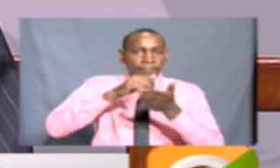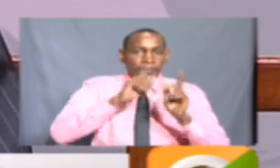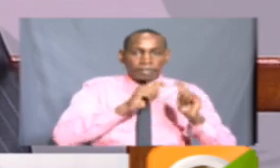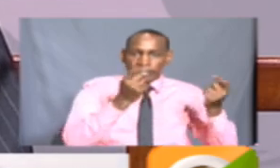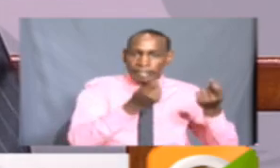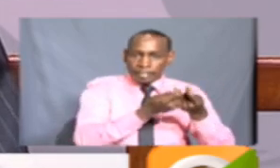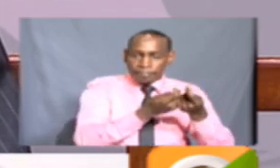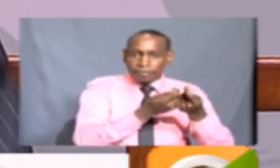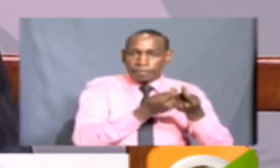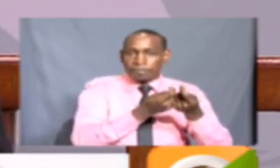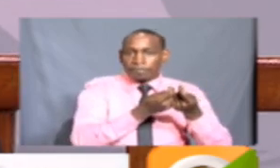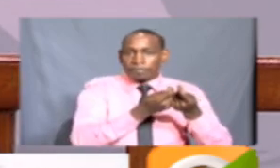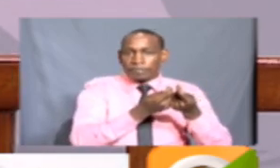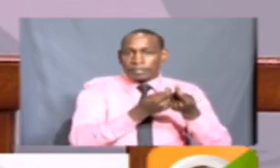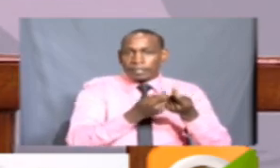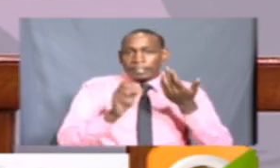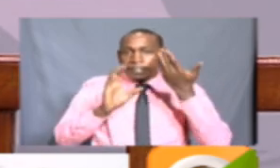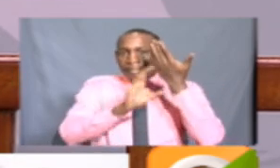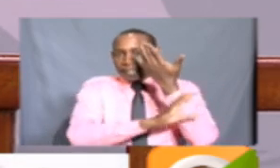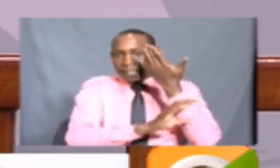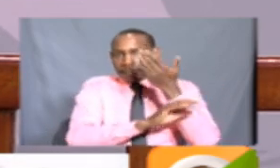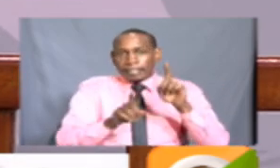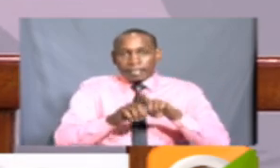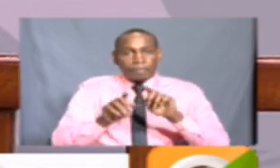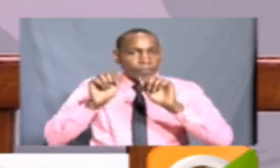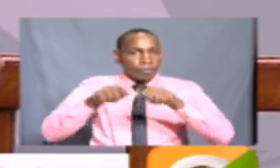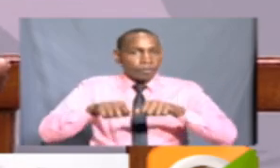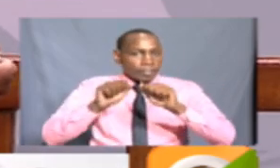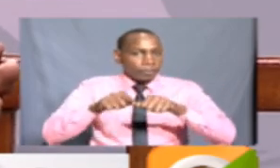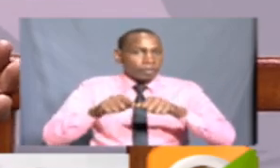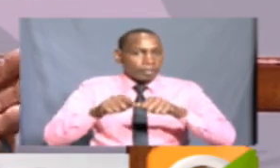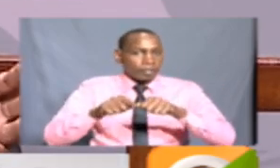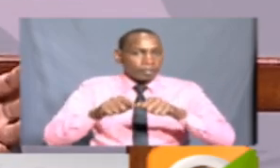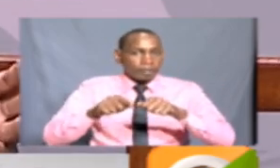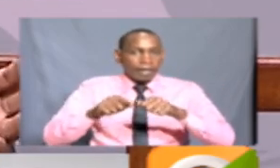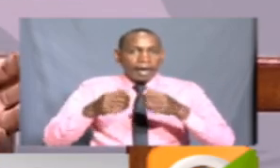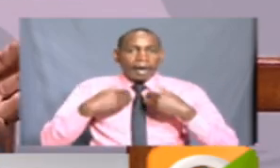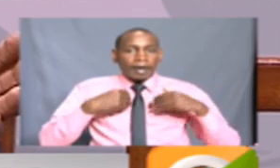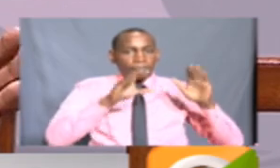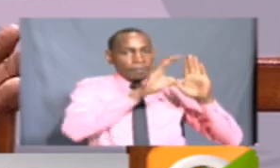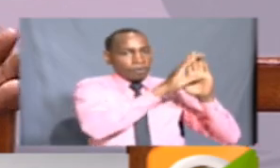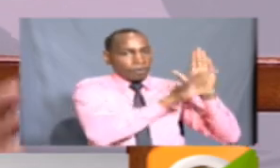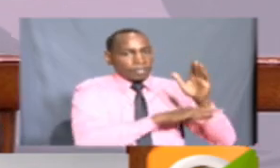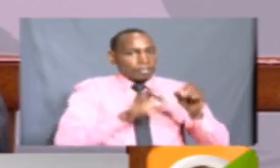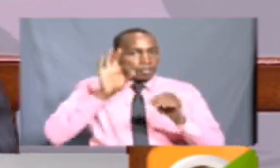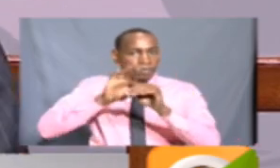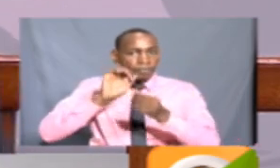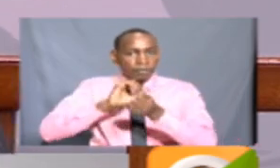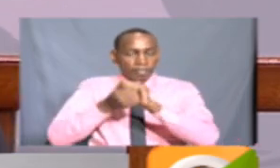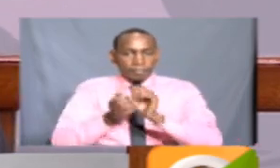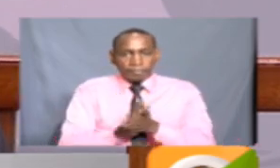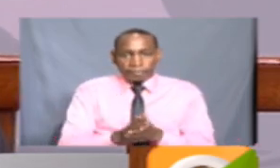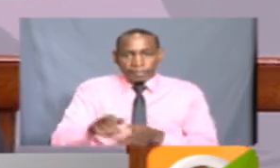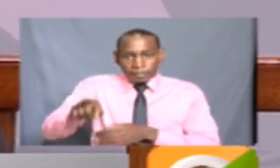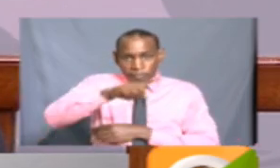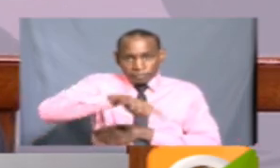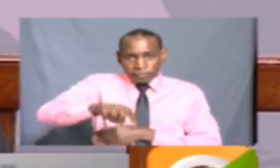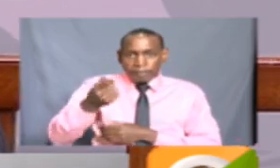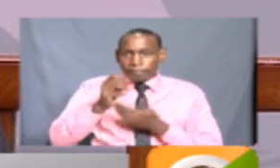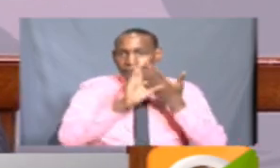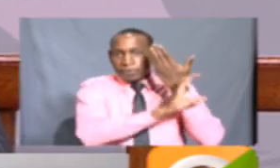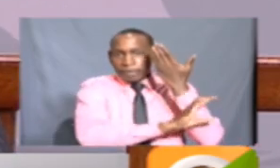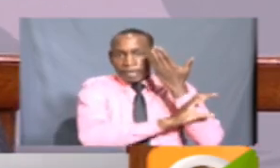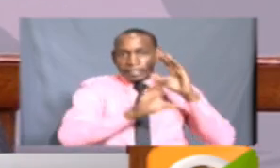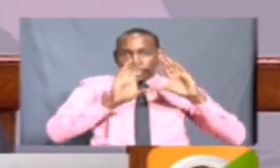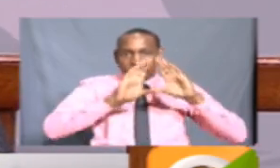is sectarian. The country is possibly moving into a referendum, and you're one of the few countries in the world